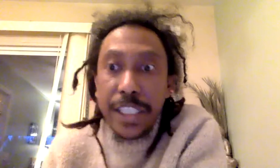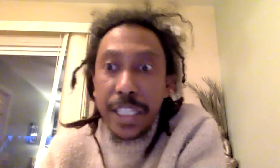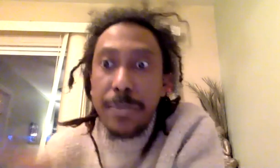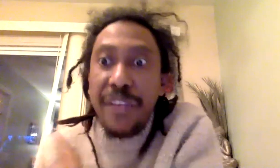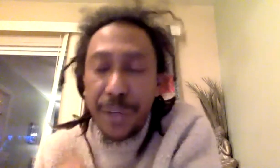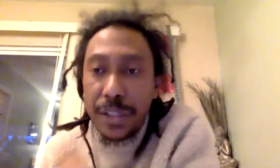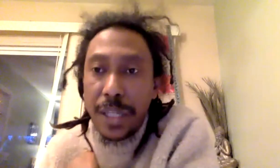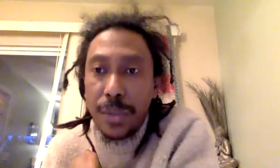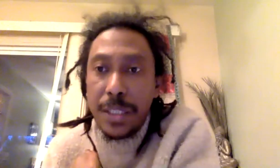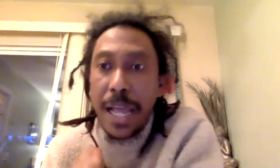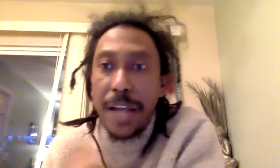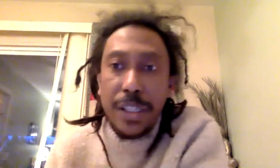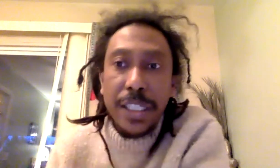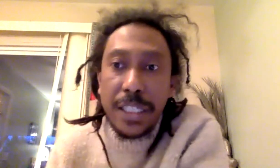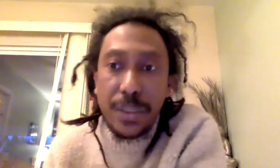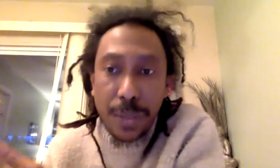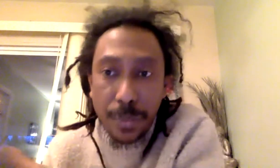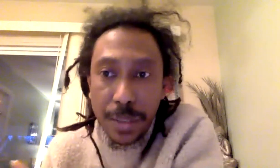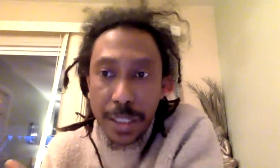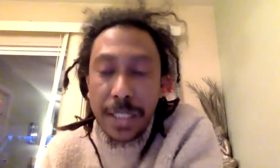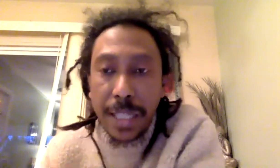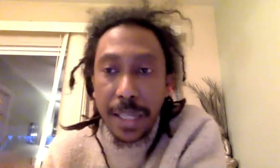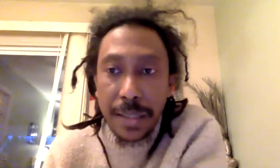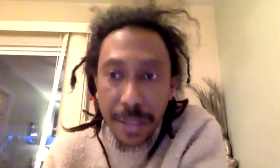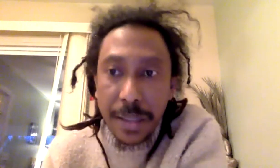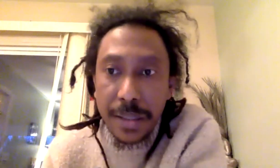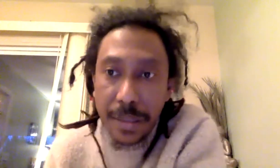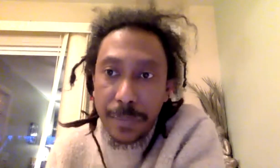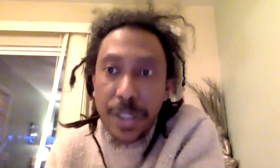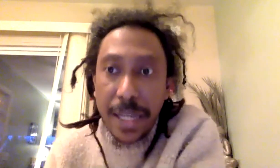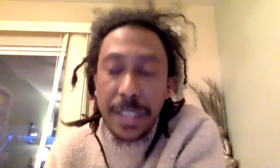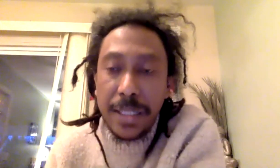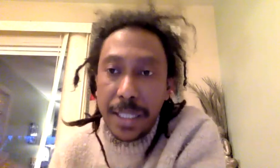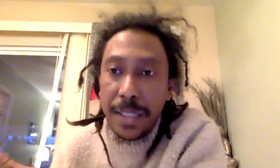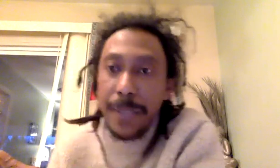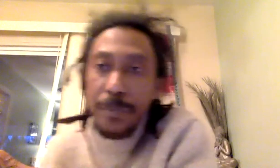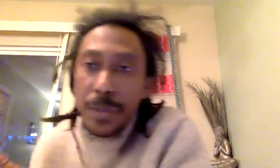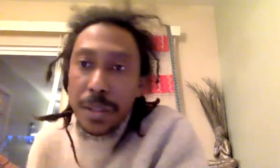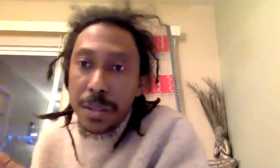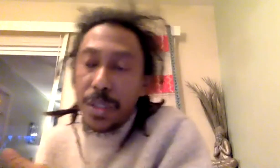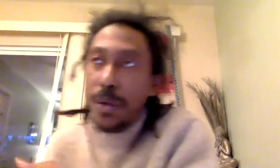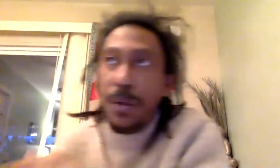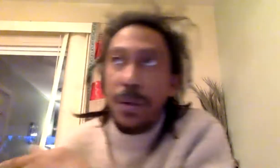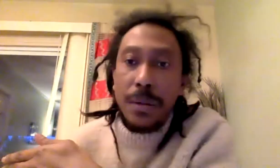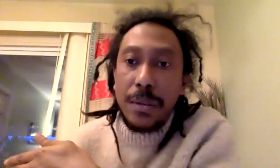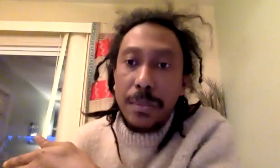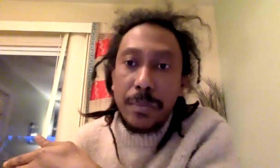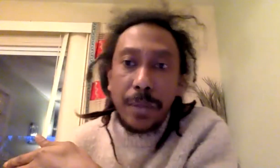English is my third language. I learn English since I get in United States. So